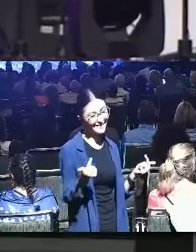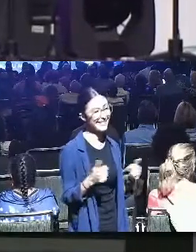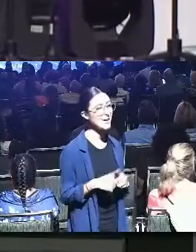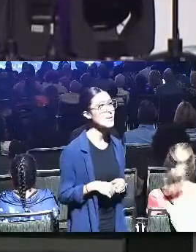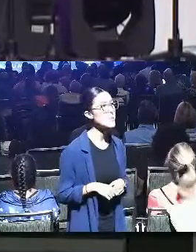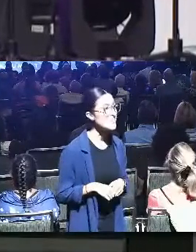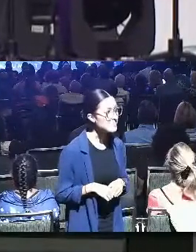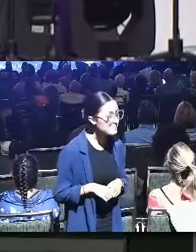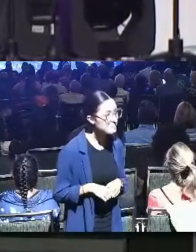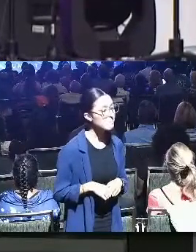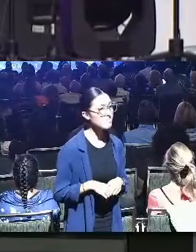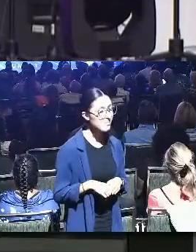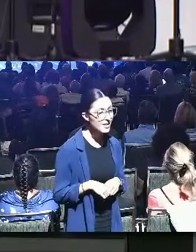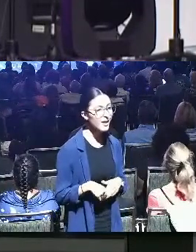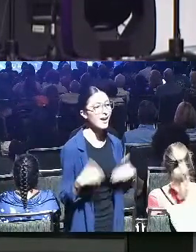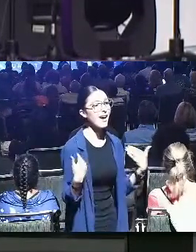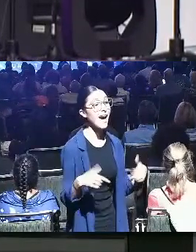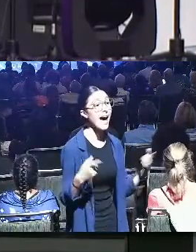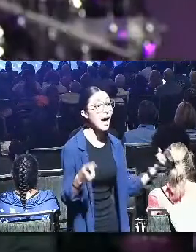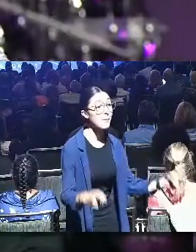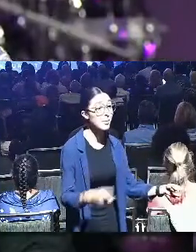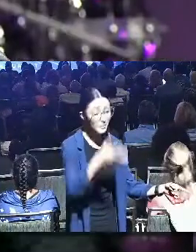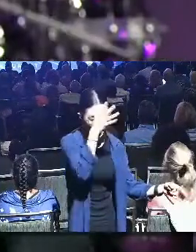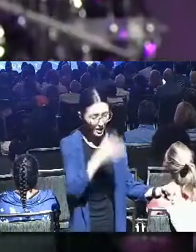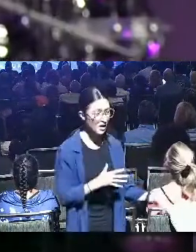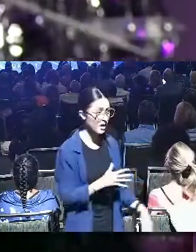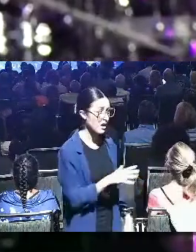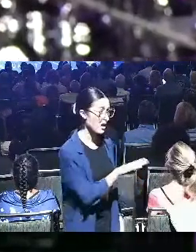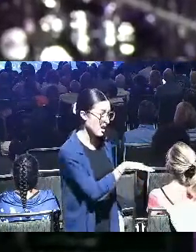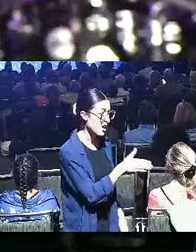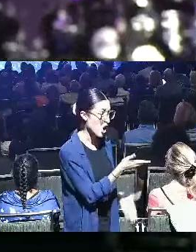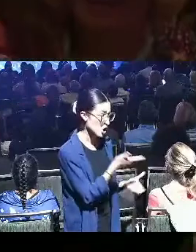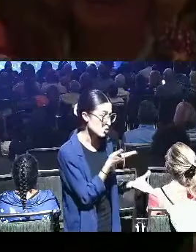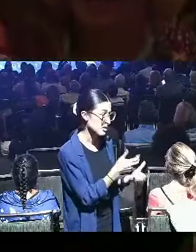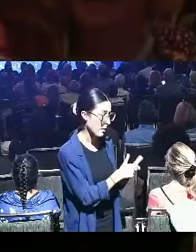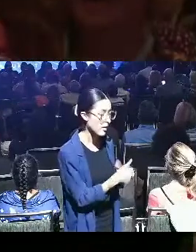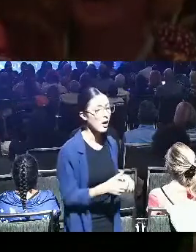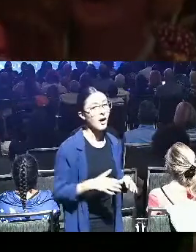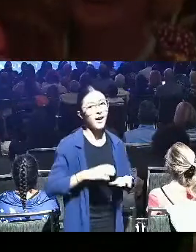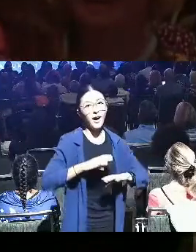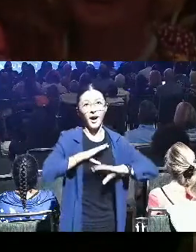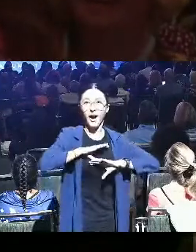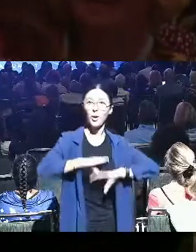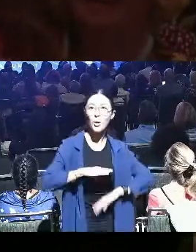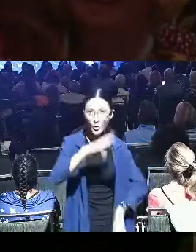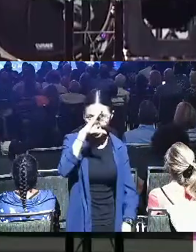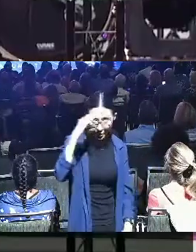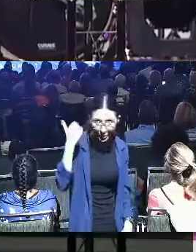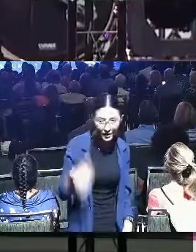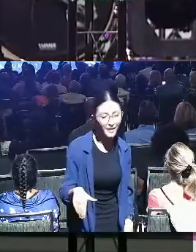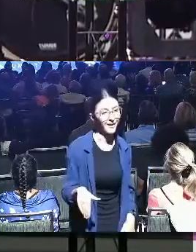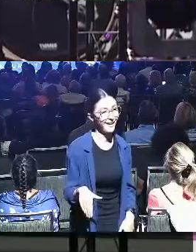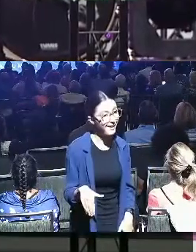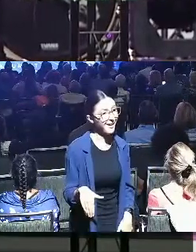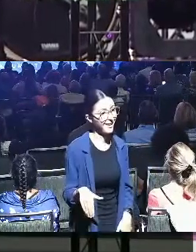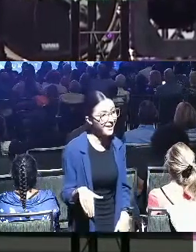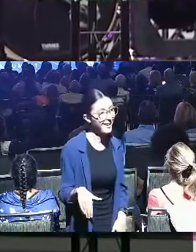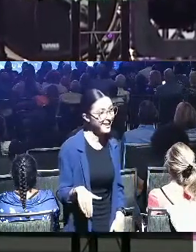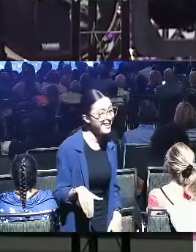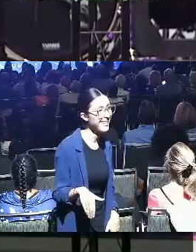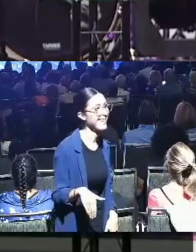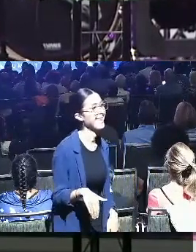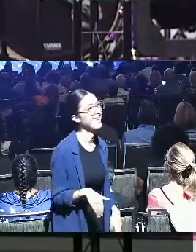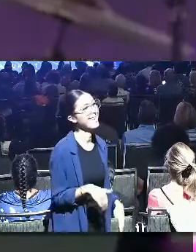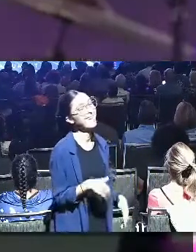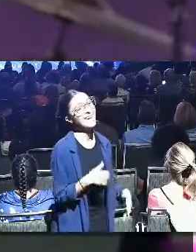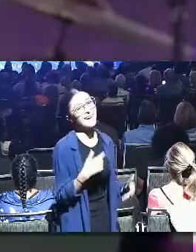I was so relieved when he said that. And the details of thoughtfulness about ushering started to pour out.